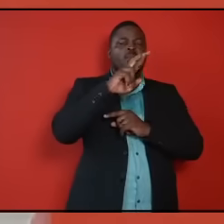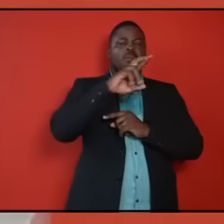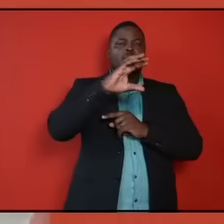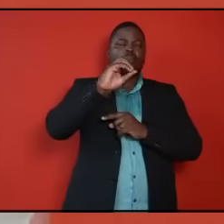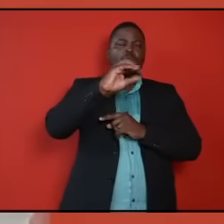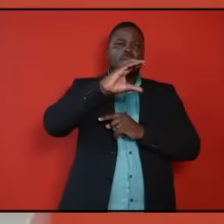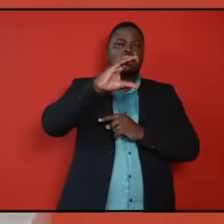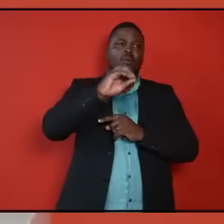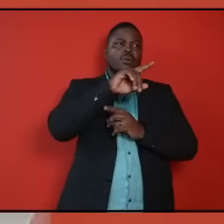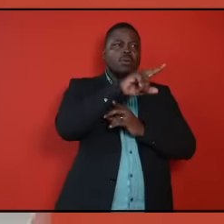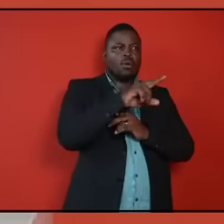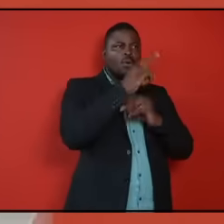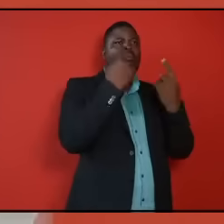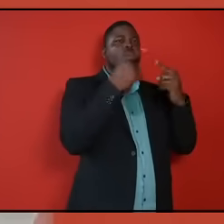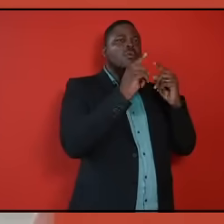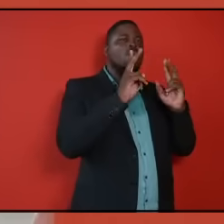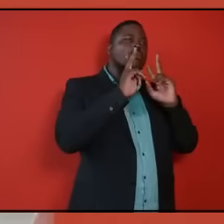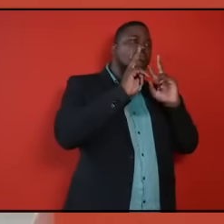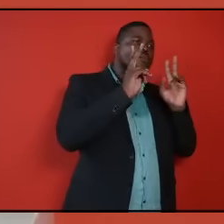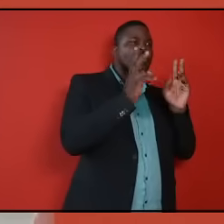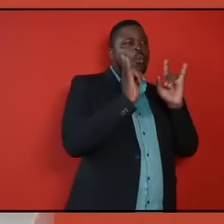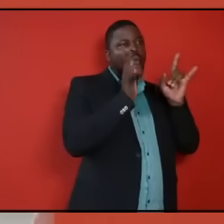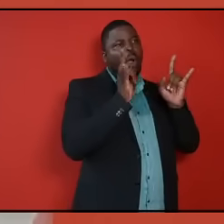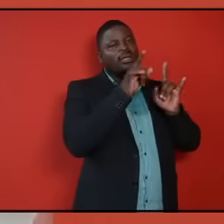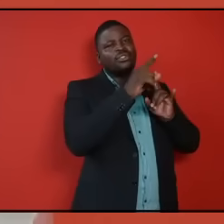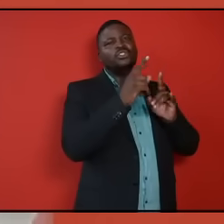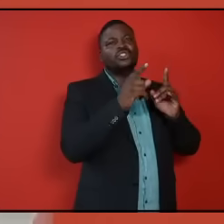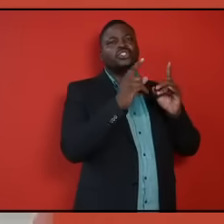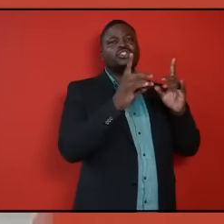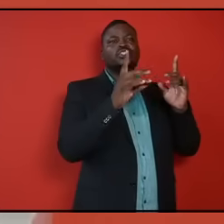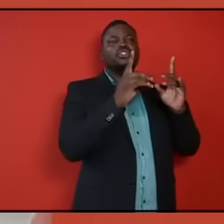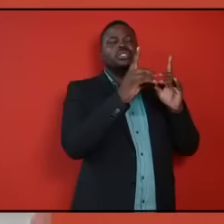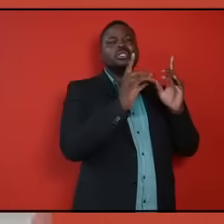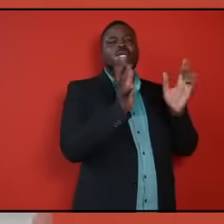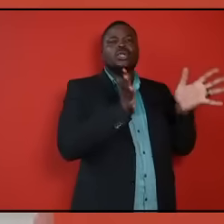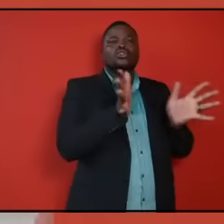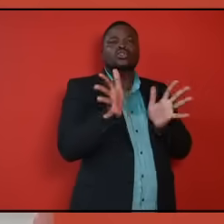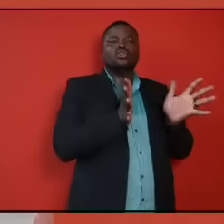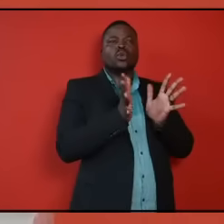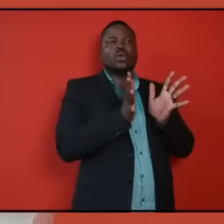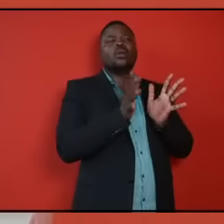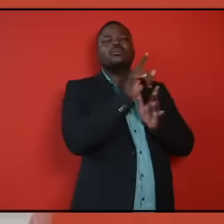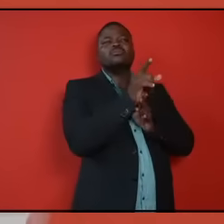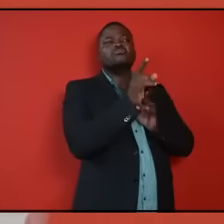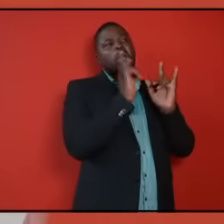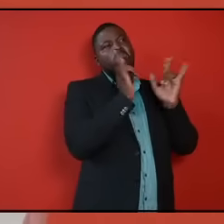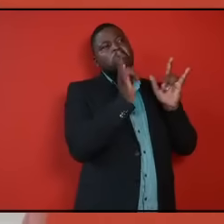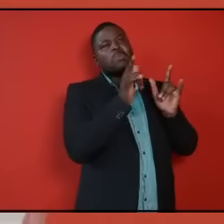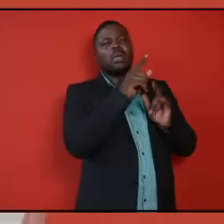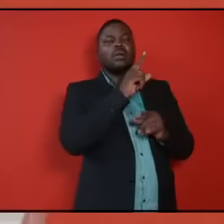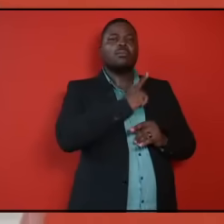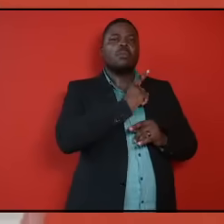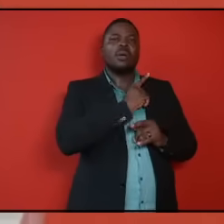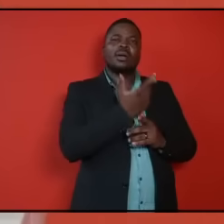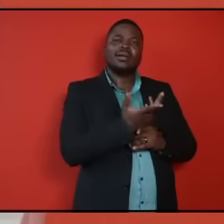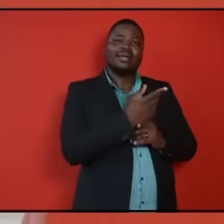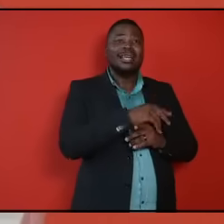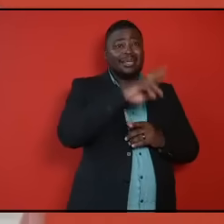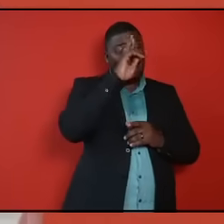Morocco. We know who Morocco is. We know Morocco doesn't speak politics. It speaks